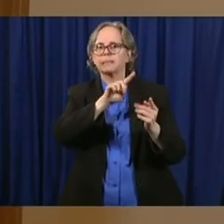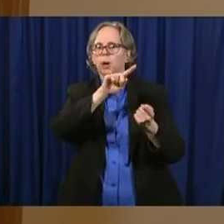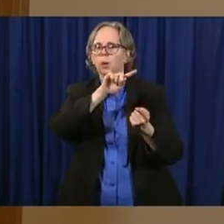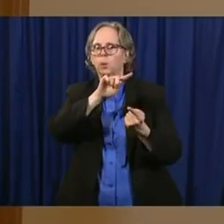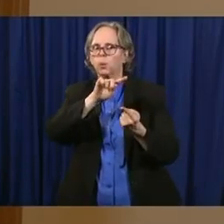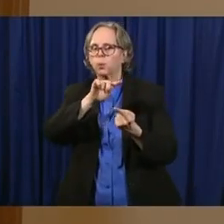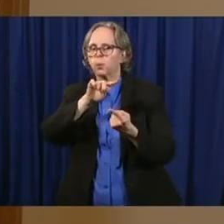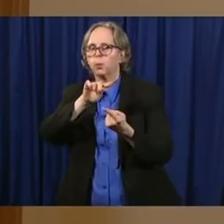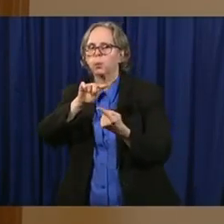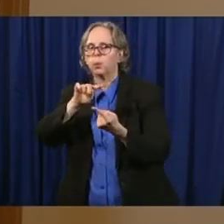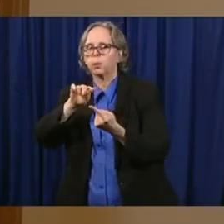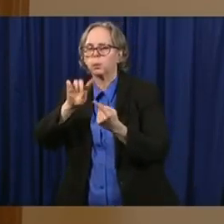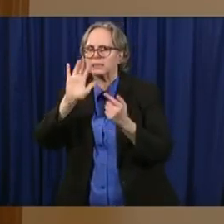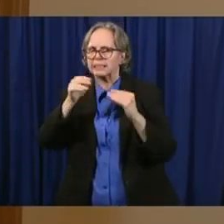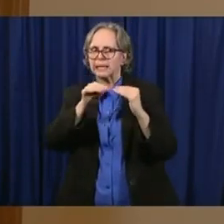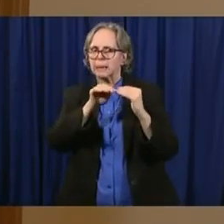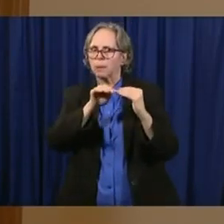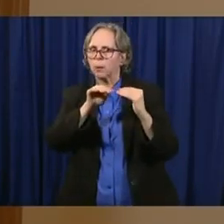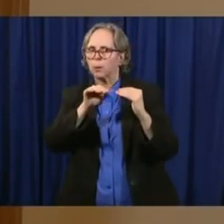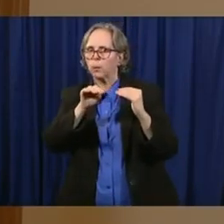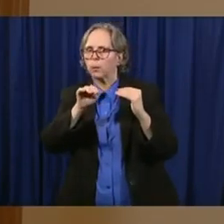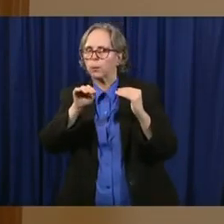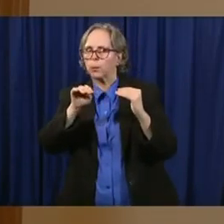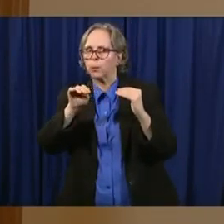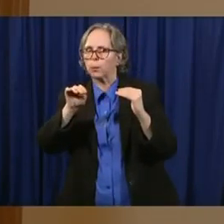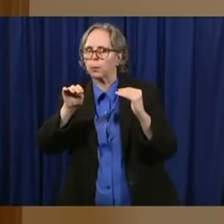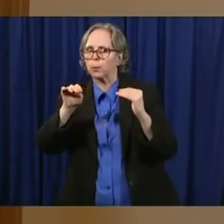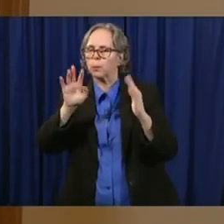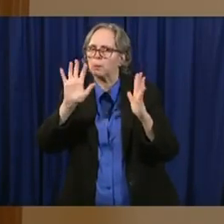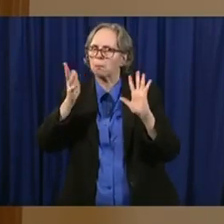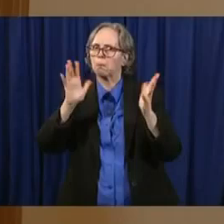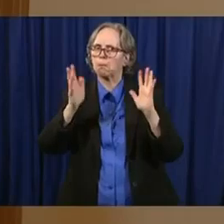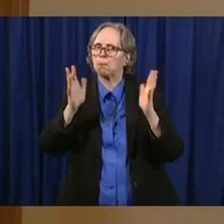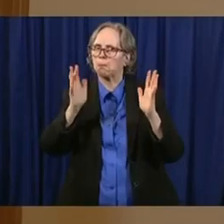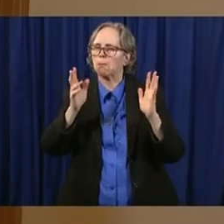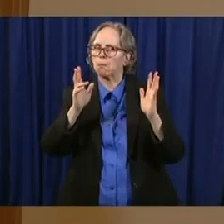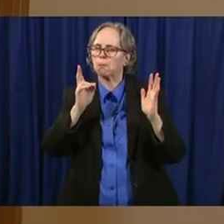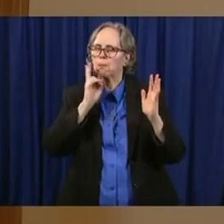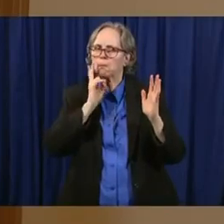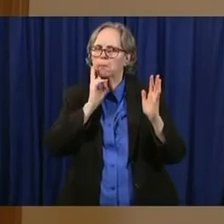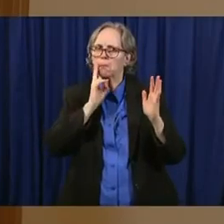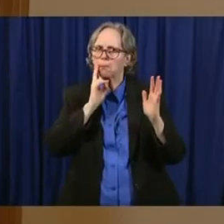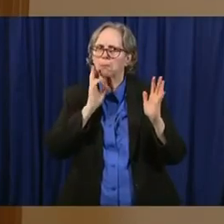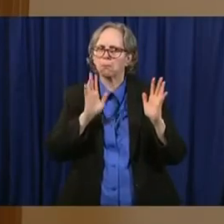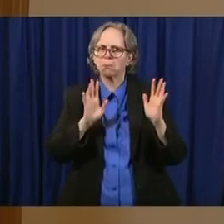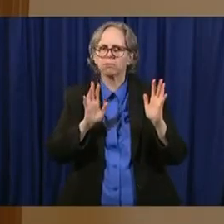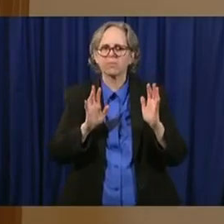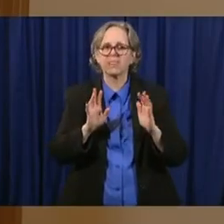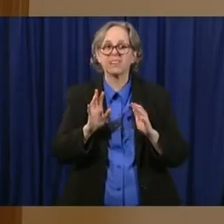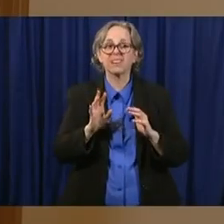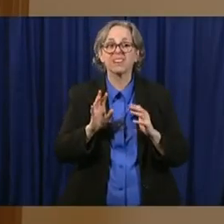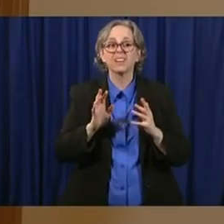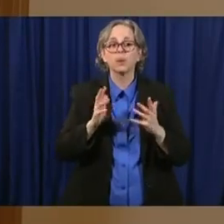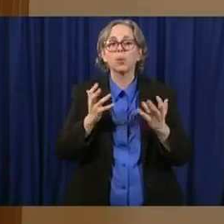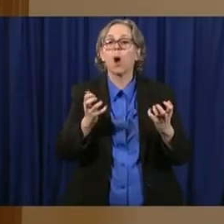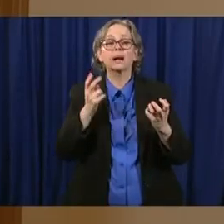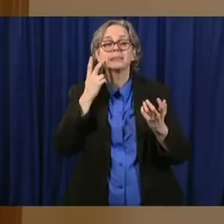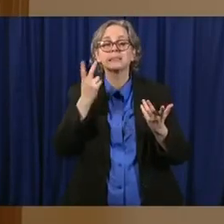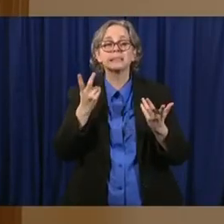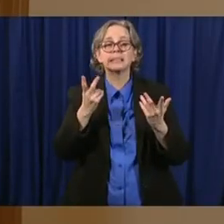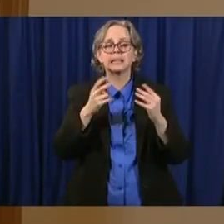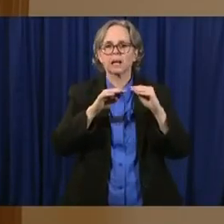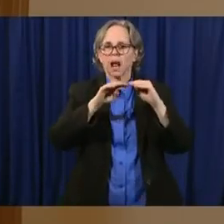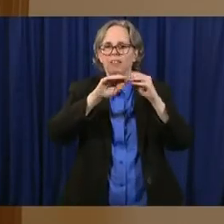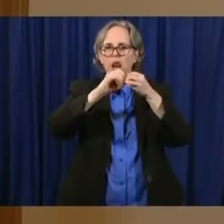might be flat for a long time, not a sharp peak to this. But what we really are looking forward to seeing is those numbers going